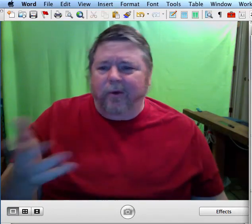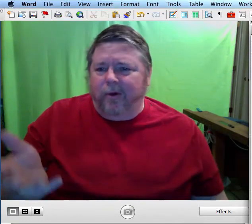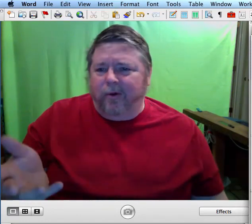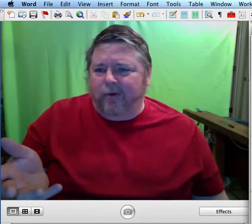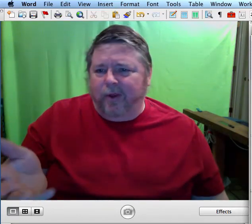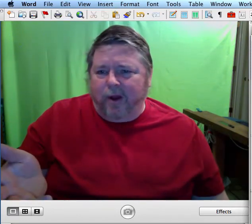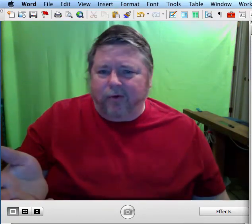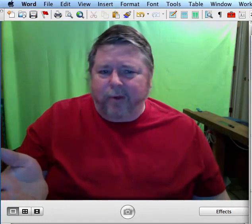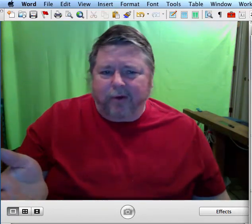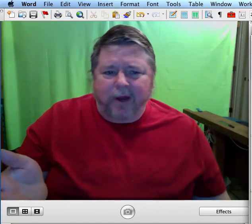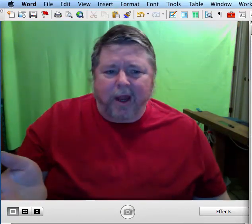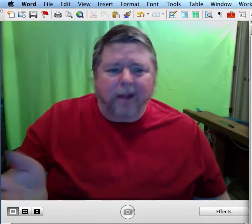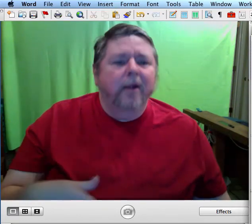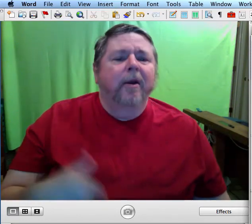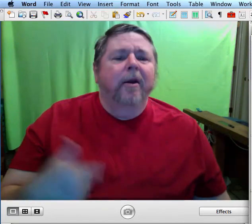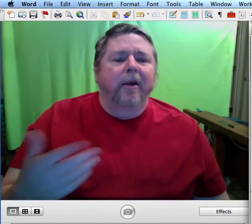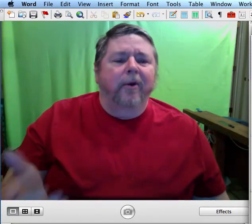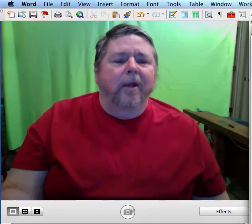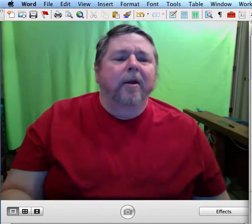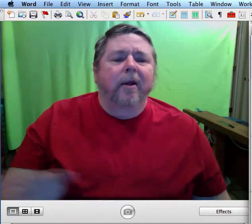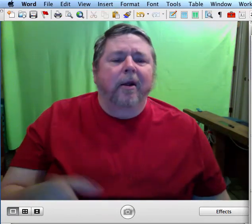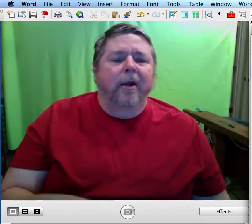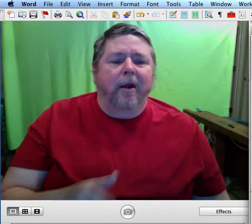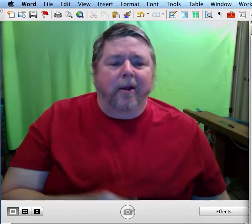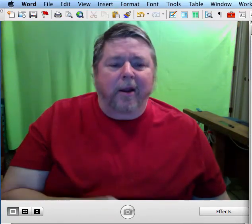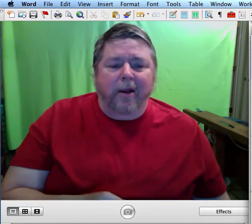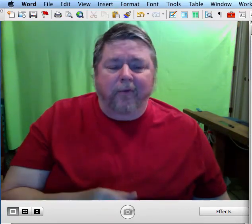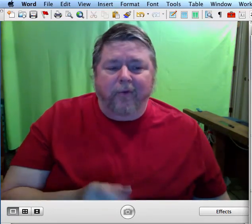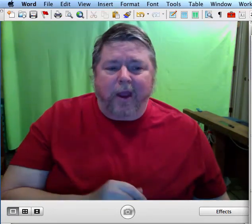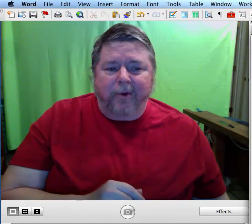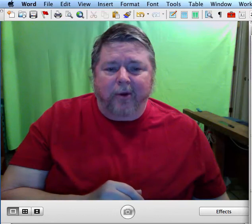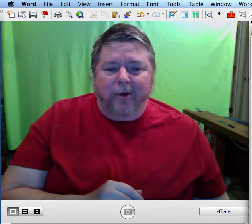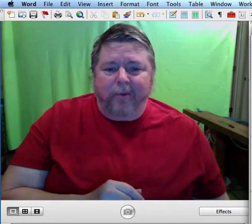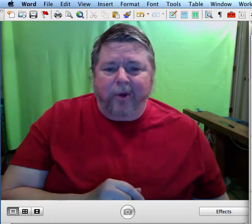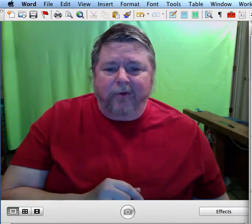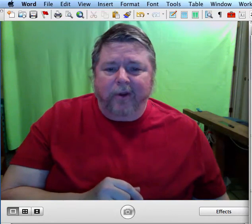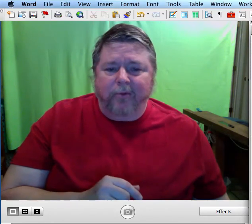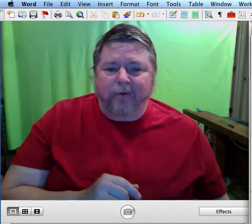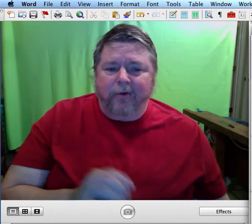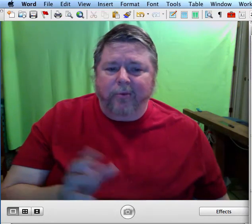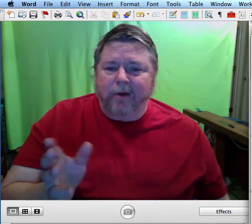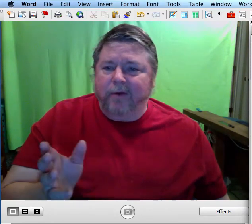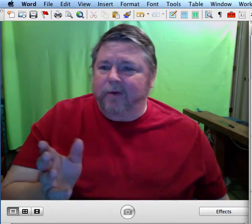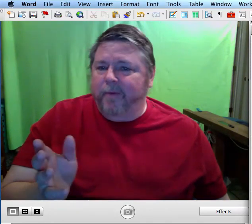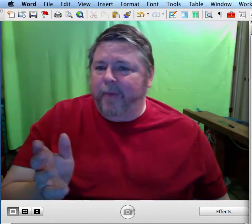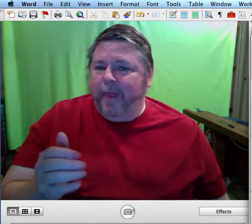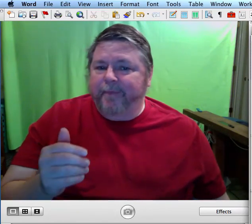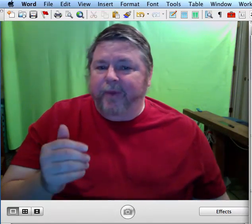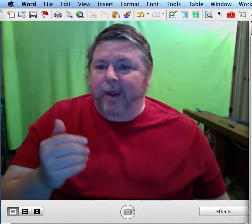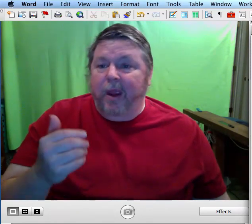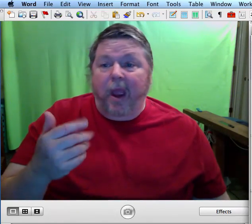What are you here to see the doctor about today? Okay. And then vocabulary and processing professional practices.